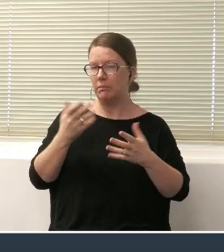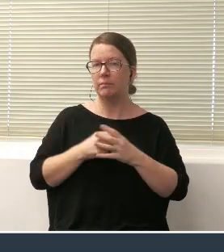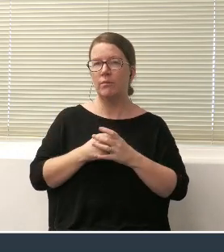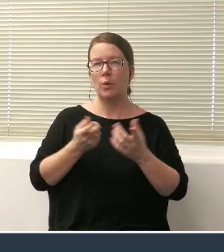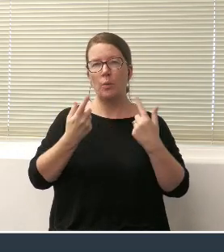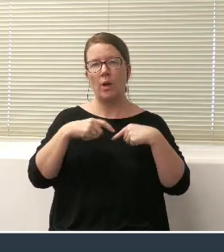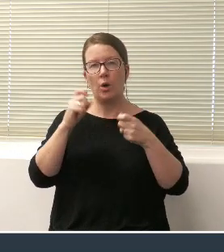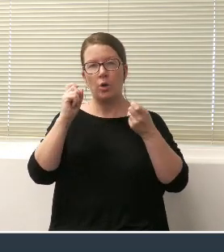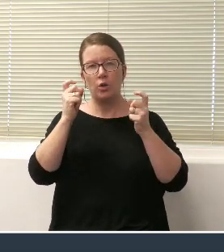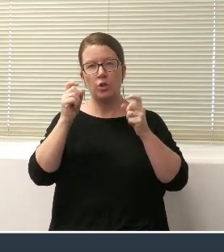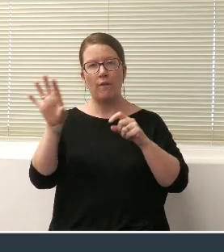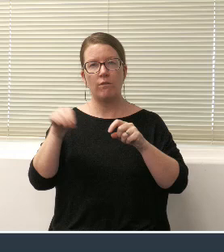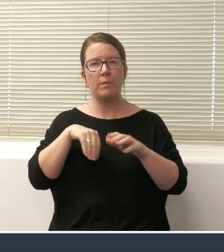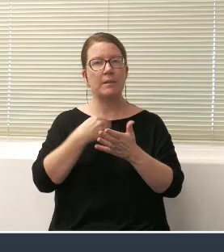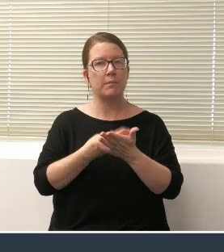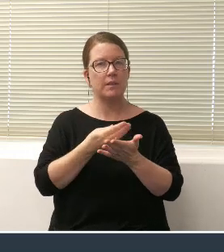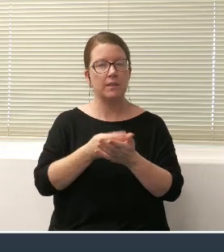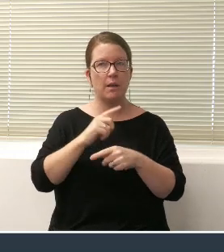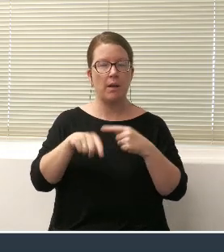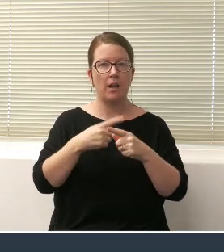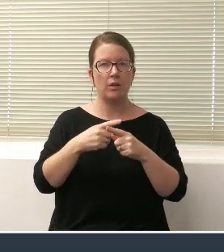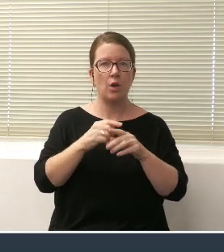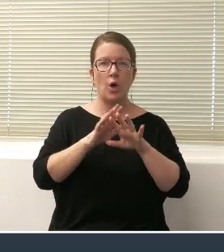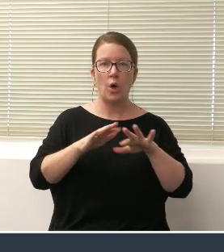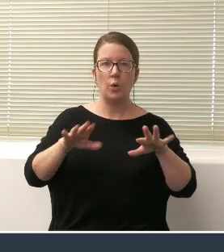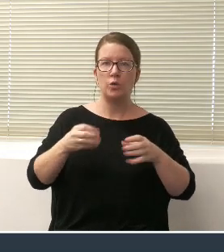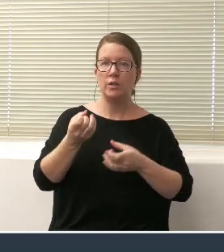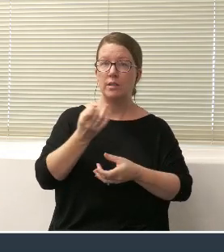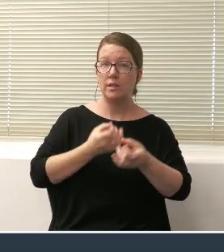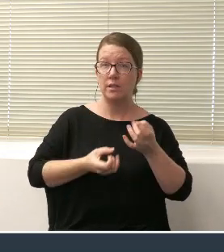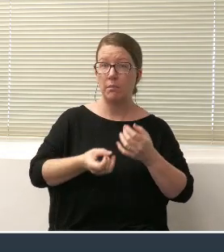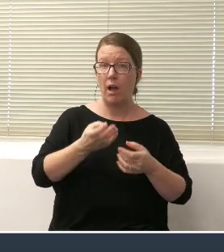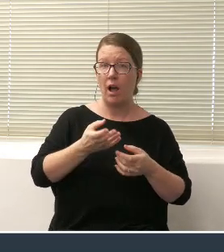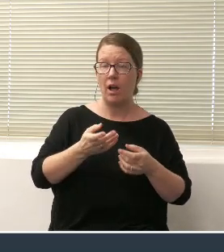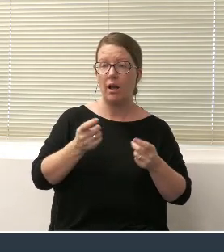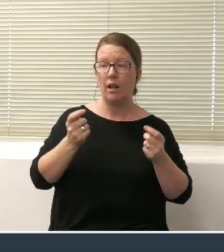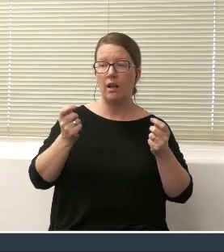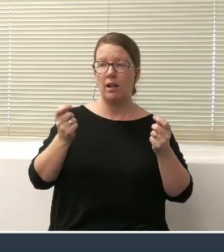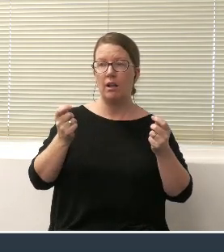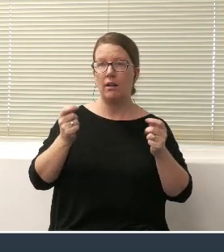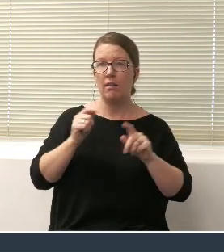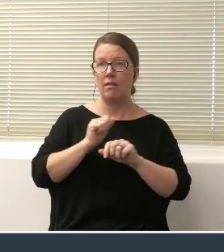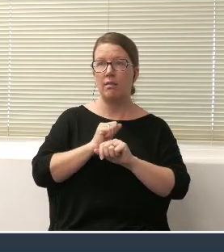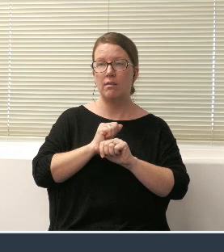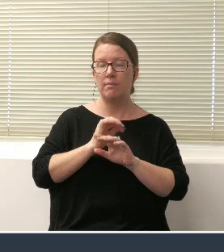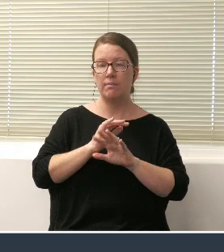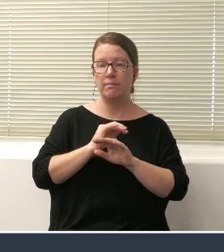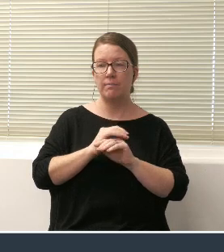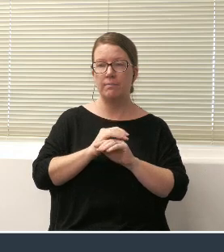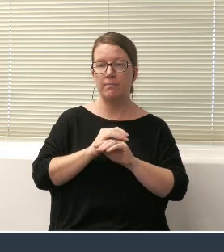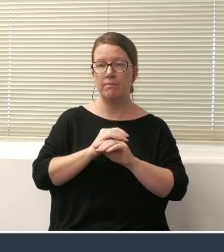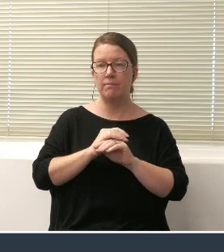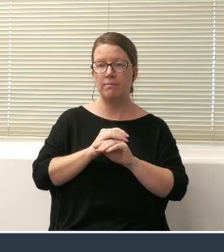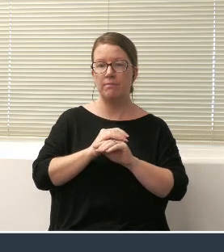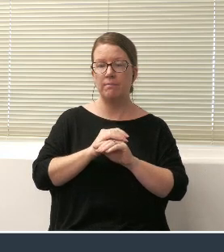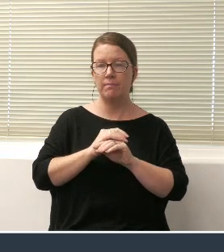had concern from some of our submitters that the Ocean Spa would likely not, they had,